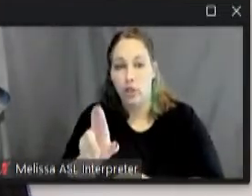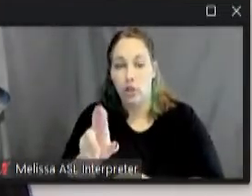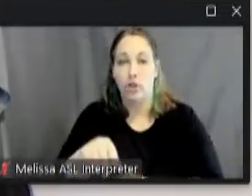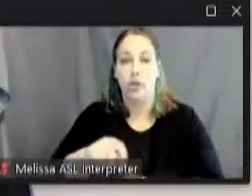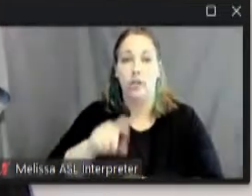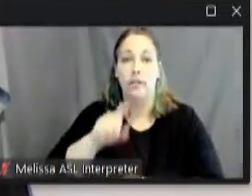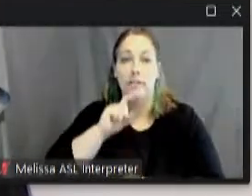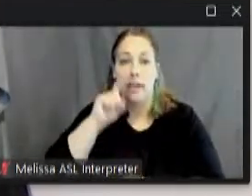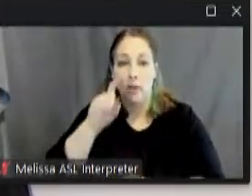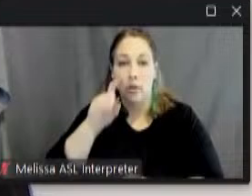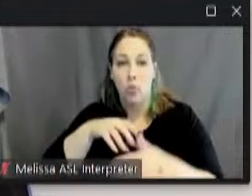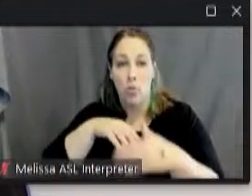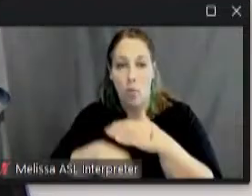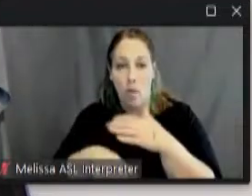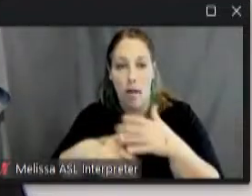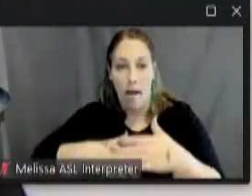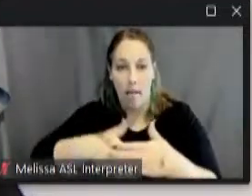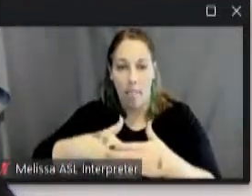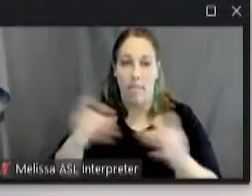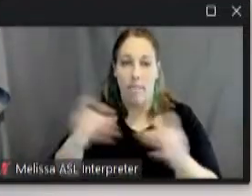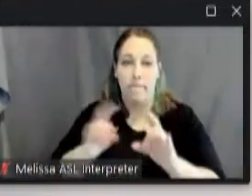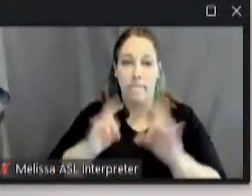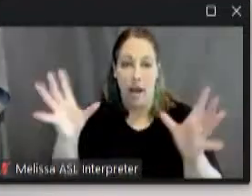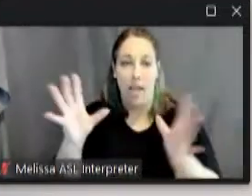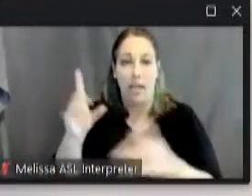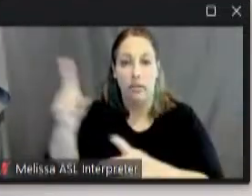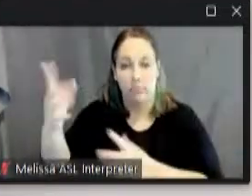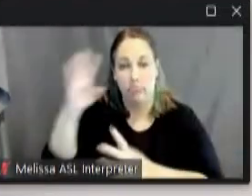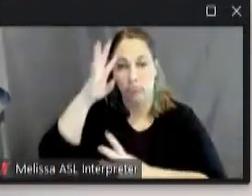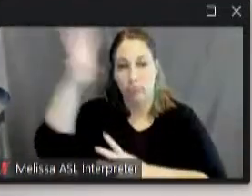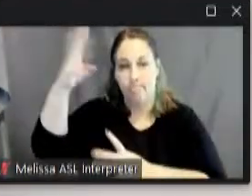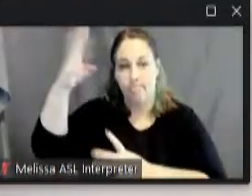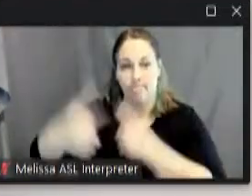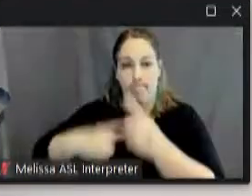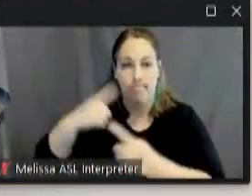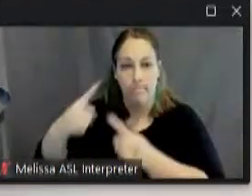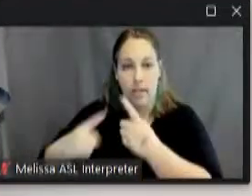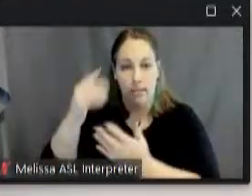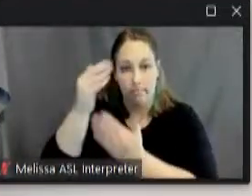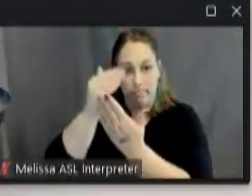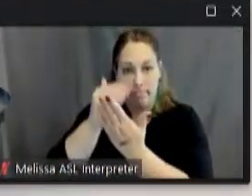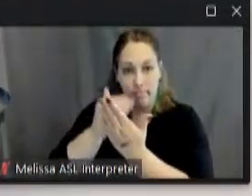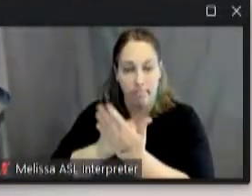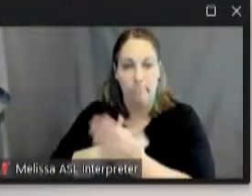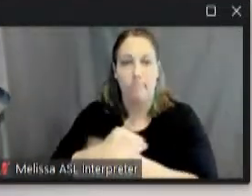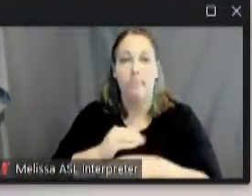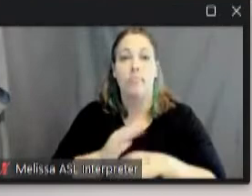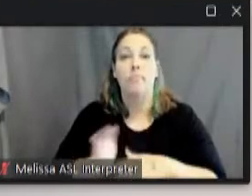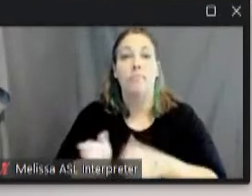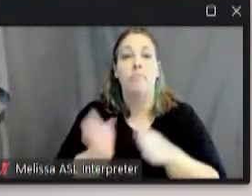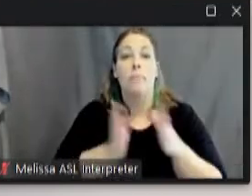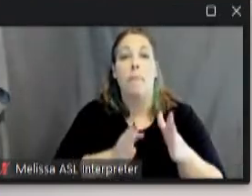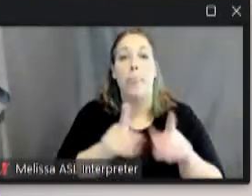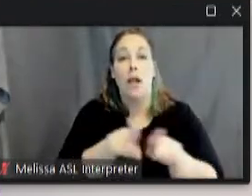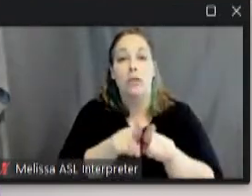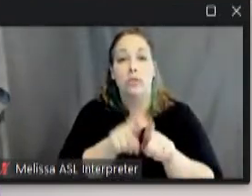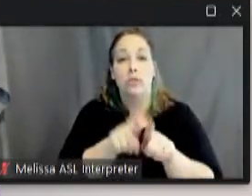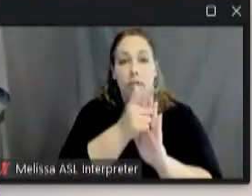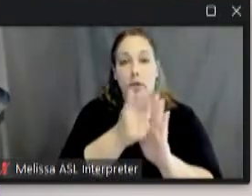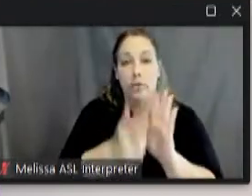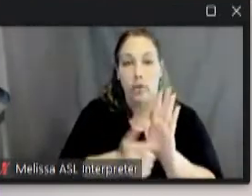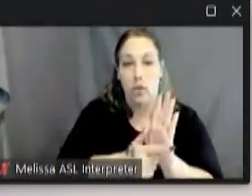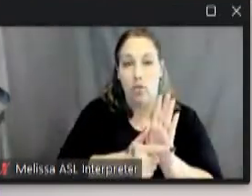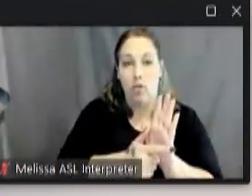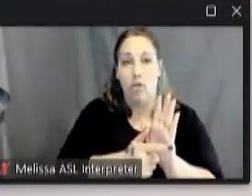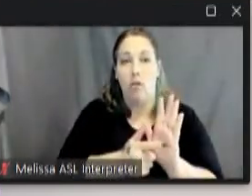reproductive health rights. And then there is another law of development for people with disability that is made